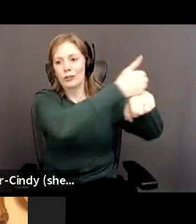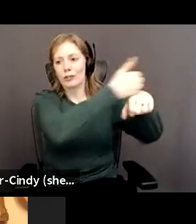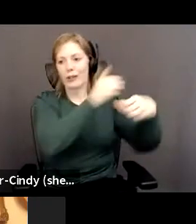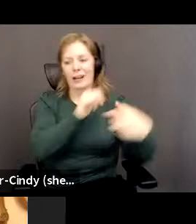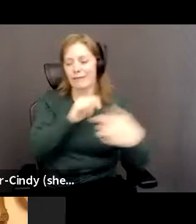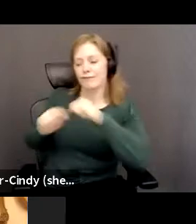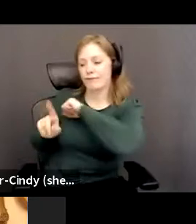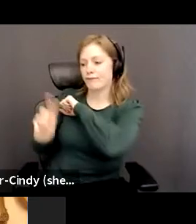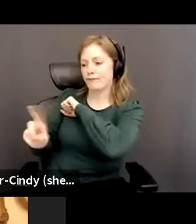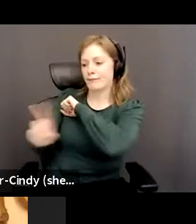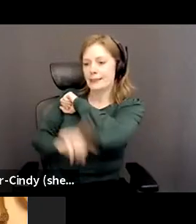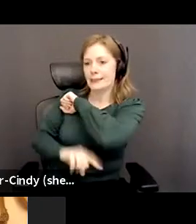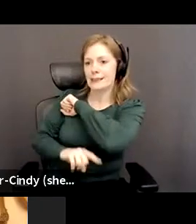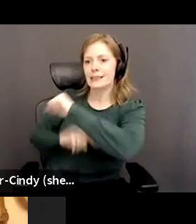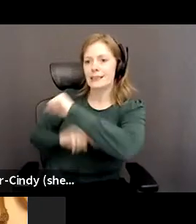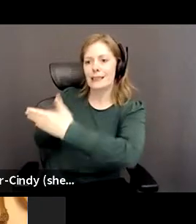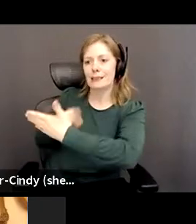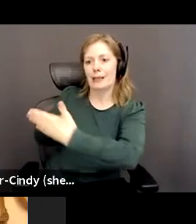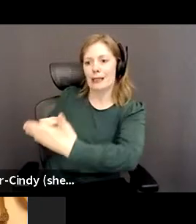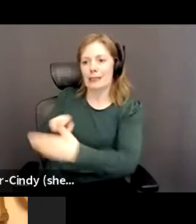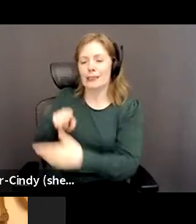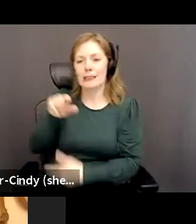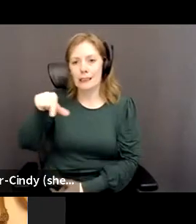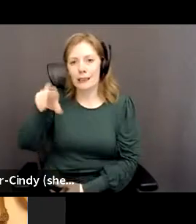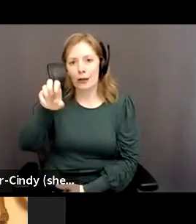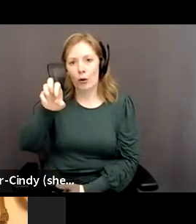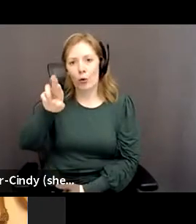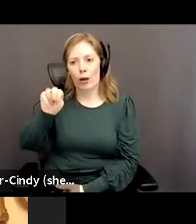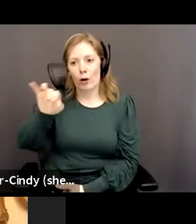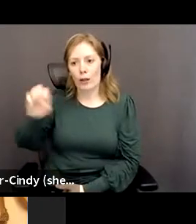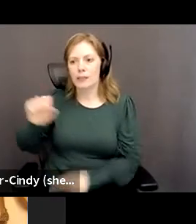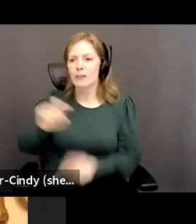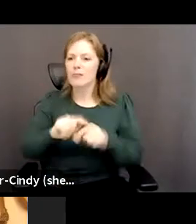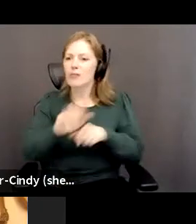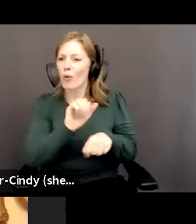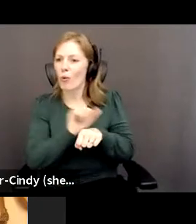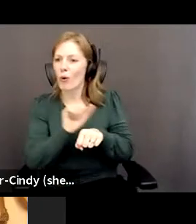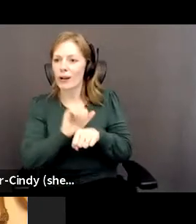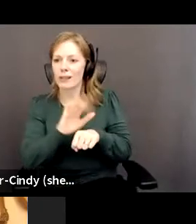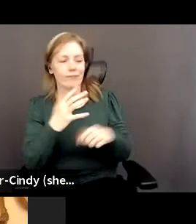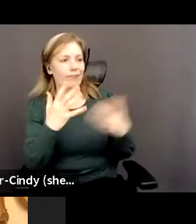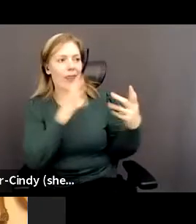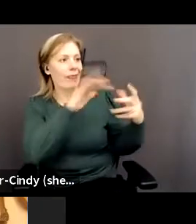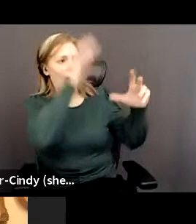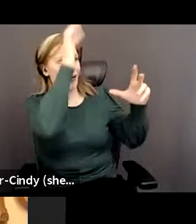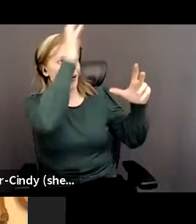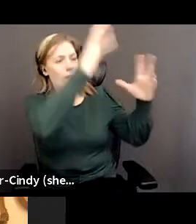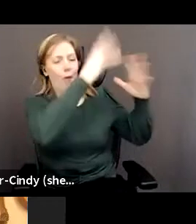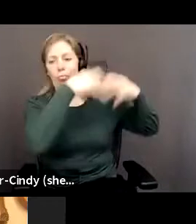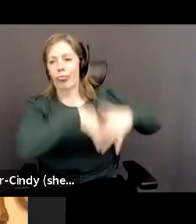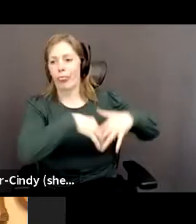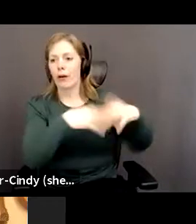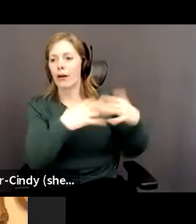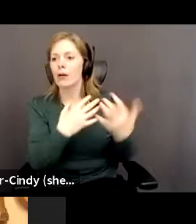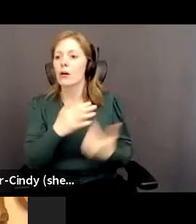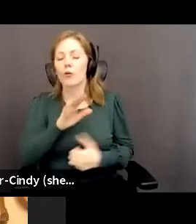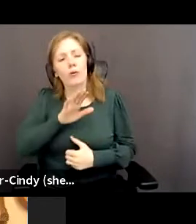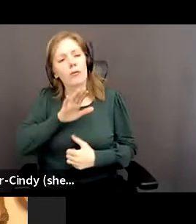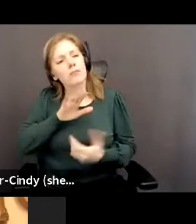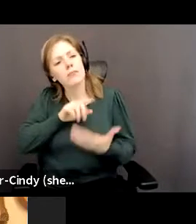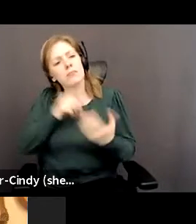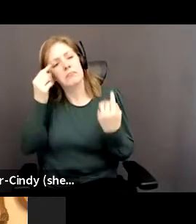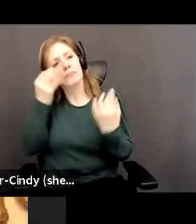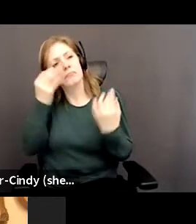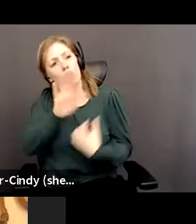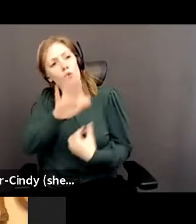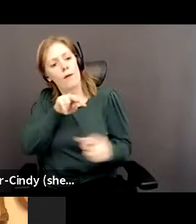beautifully collapses this. I was wondering if you could speak about how you view queerness in relation to family. Thank you,